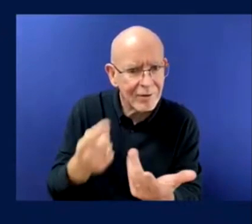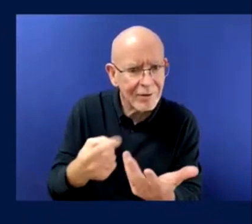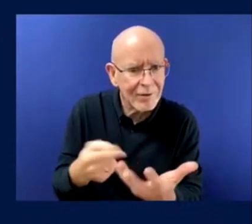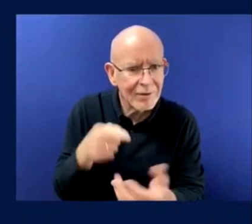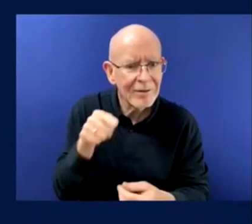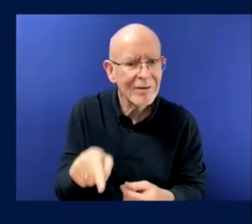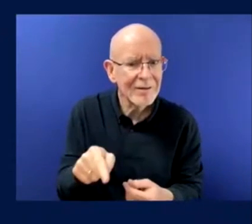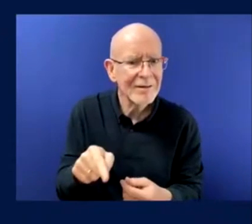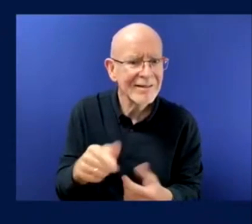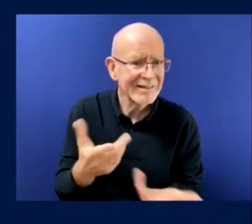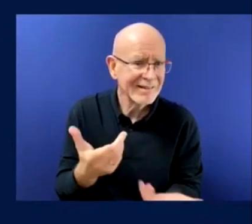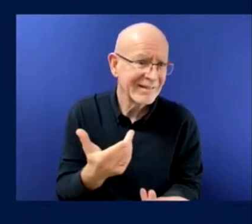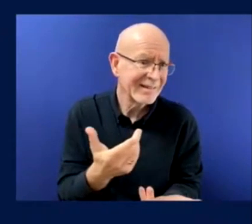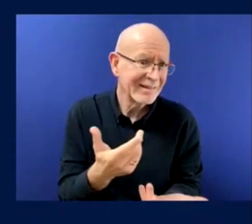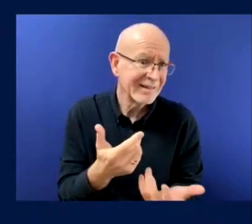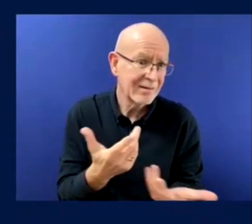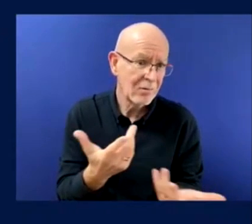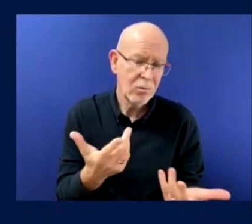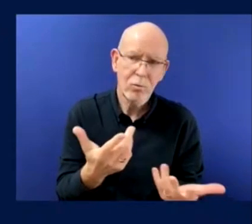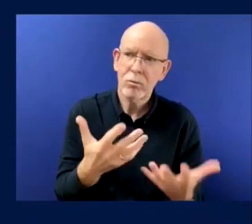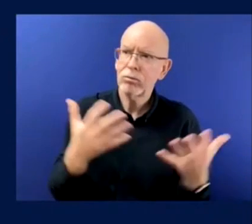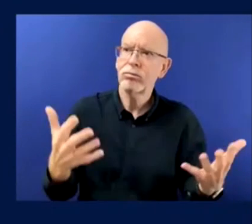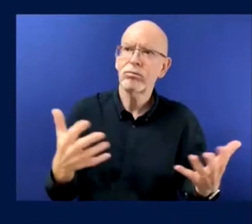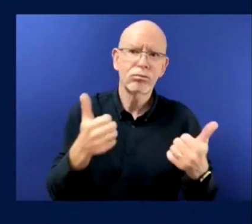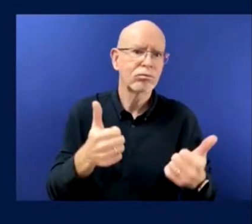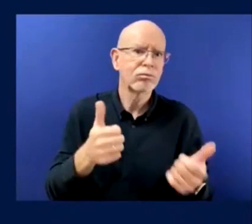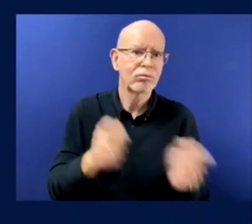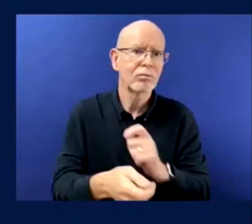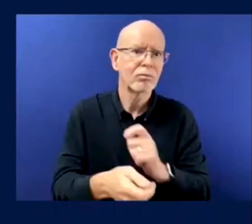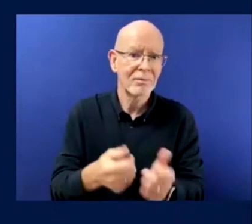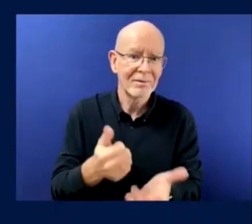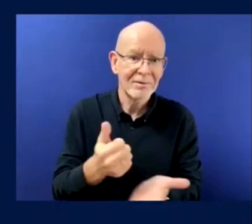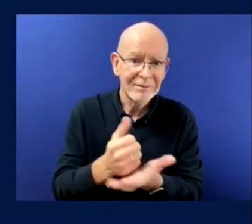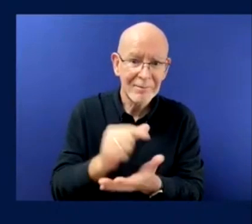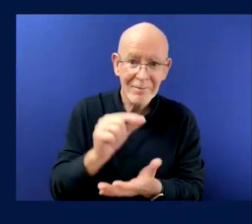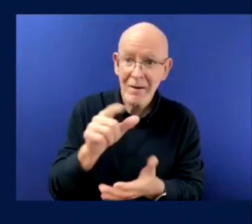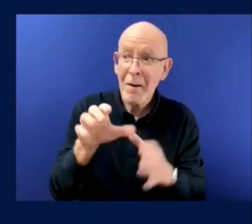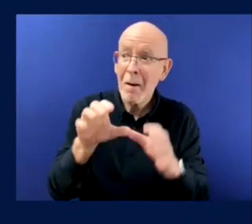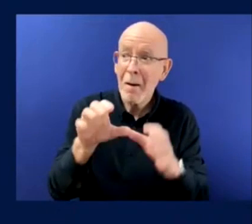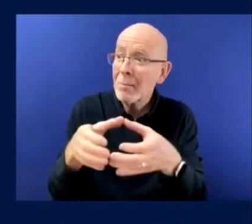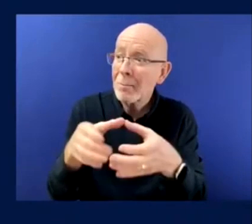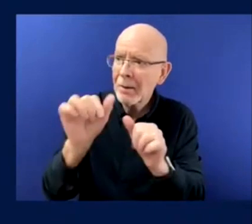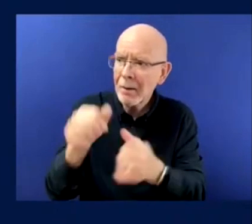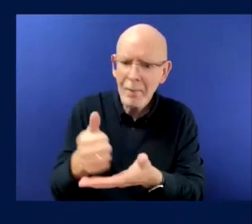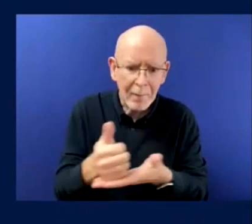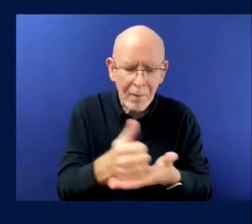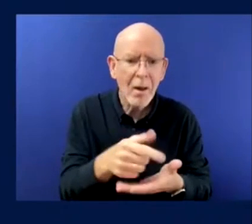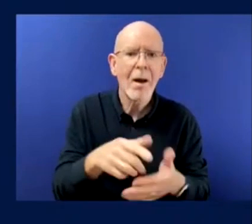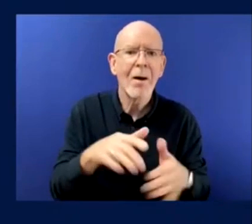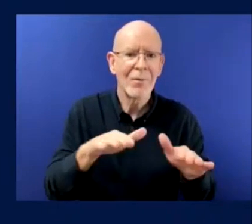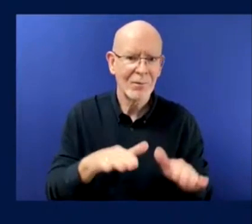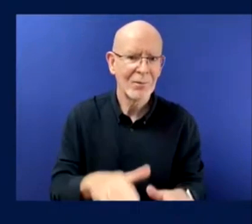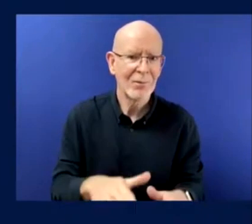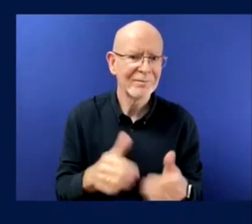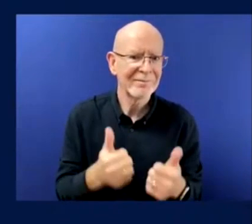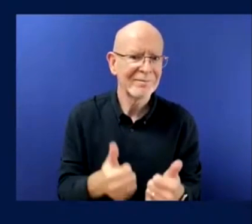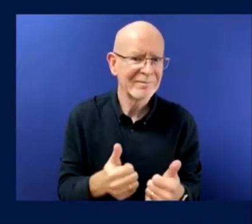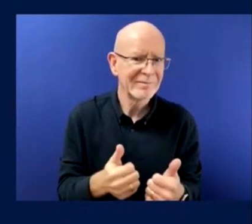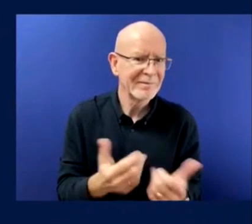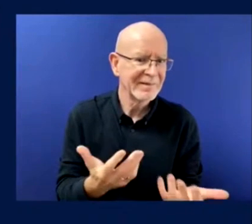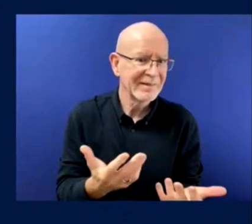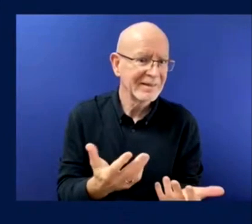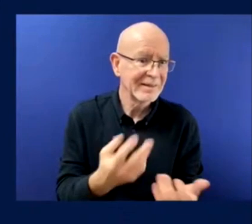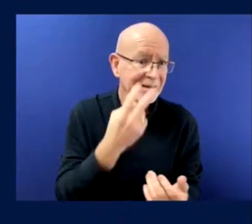and they were sitting in the main stadium bowl, and he became quite overwhelmed with the sensory environment. So they decided to leave after about